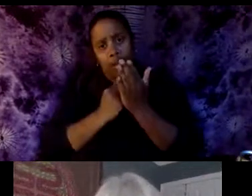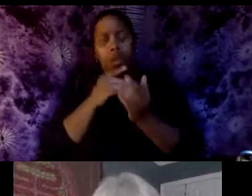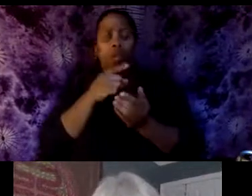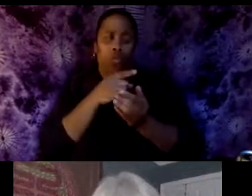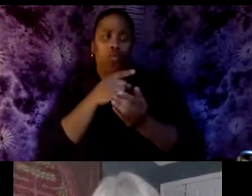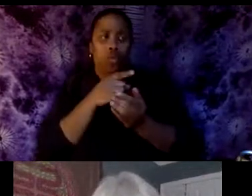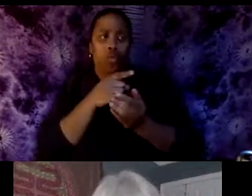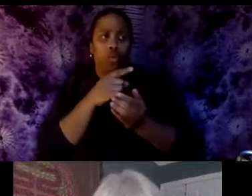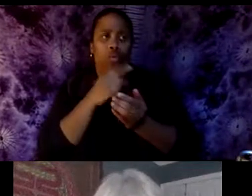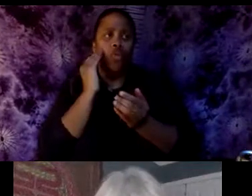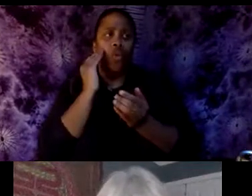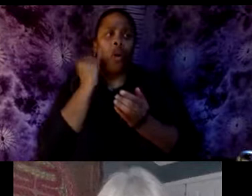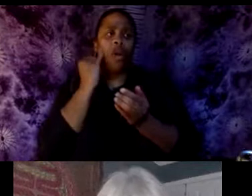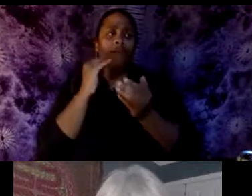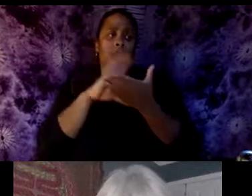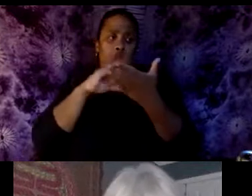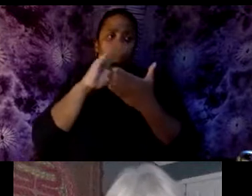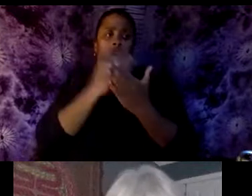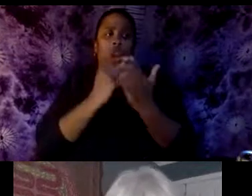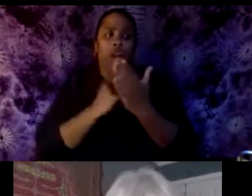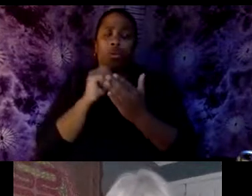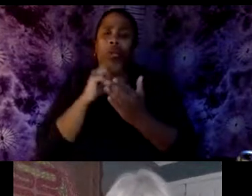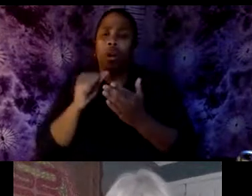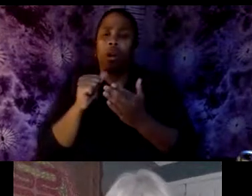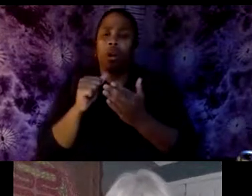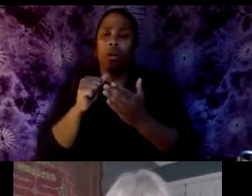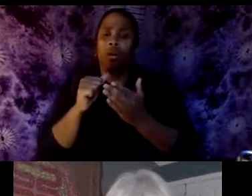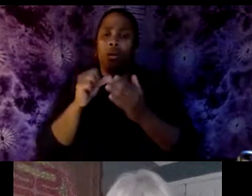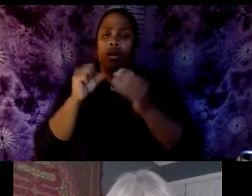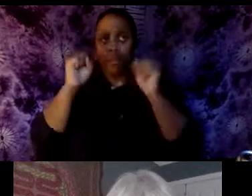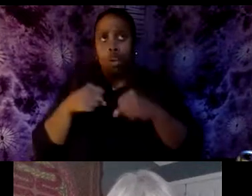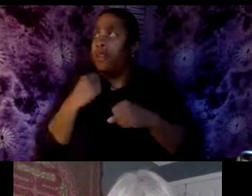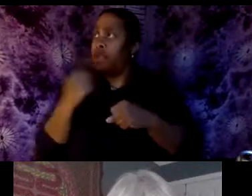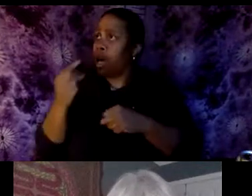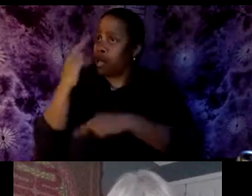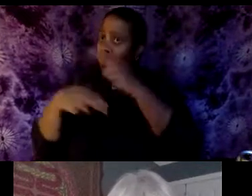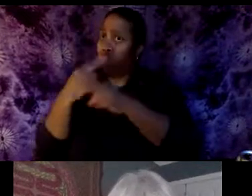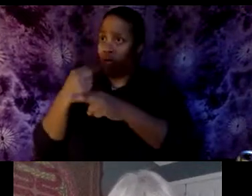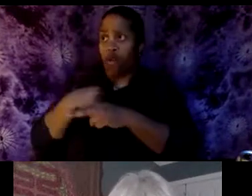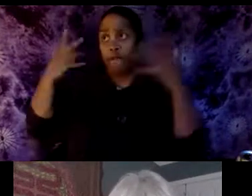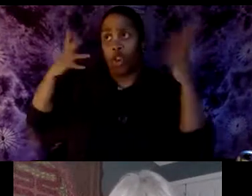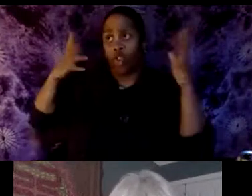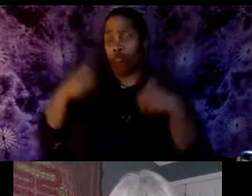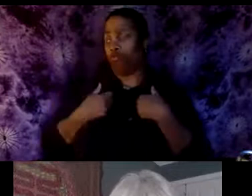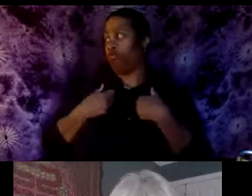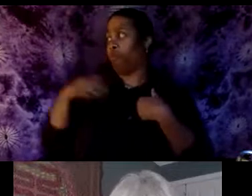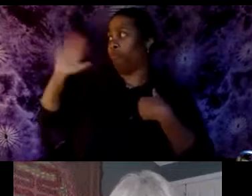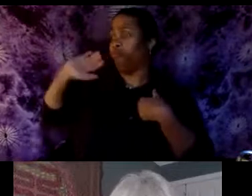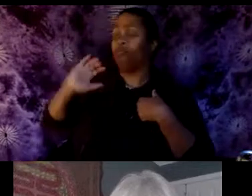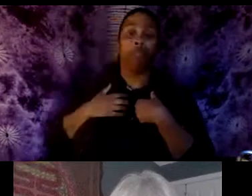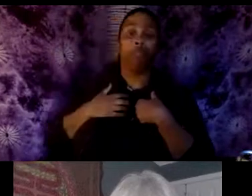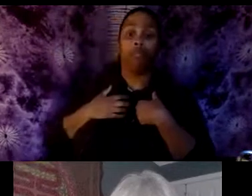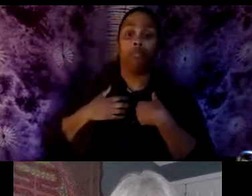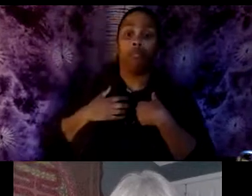feeling the energy in you of like, I've learned my lesson. You can tell the universe too, like, oh, I'm done with this. I'm done with this.